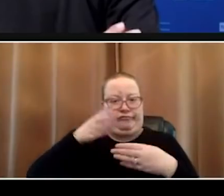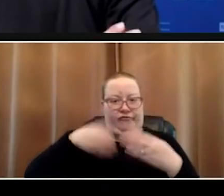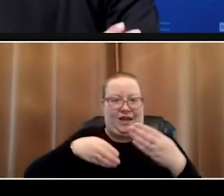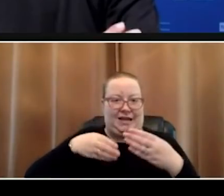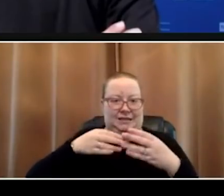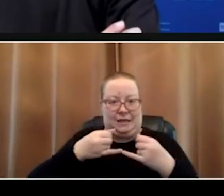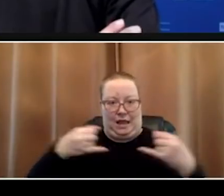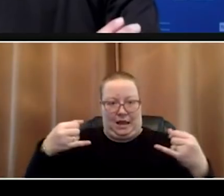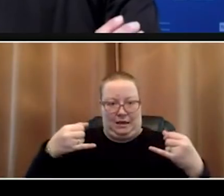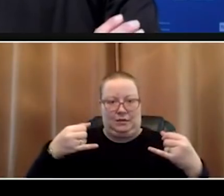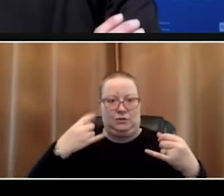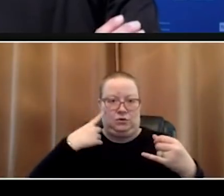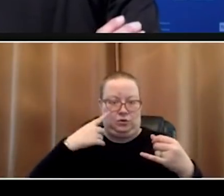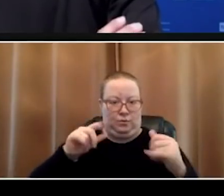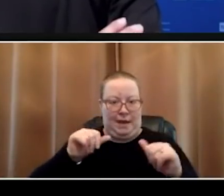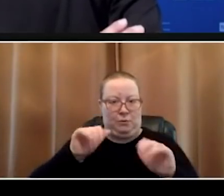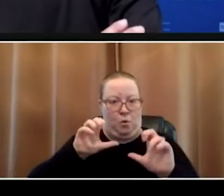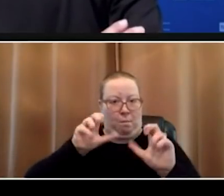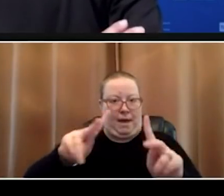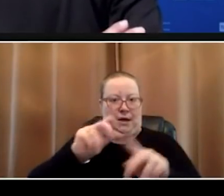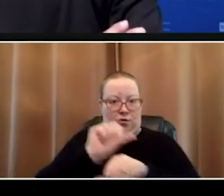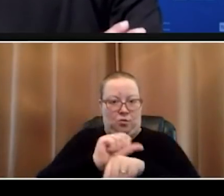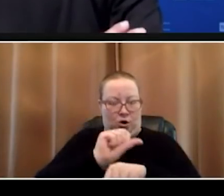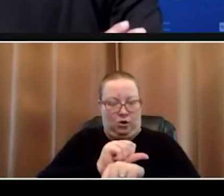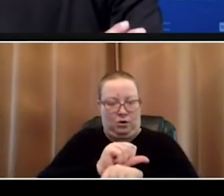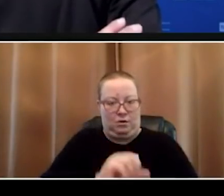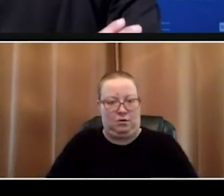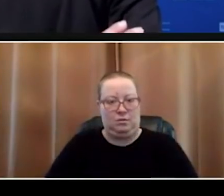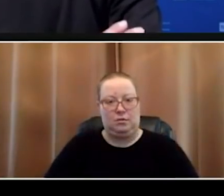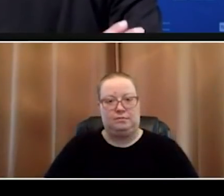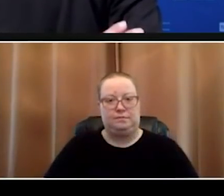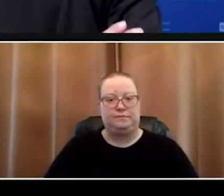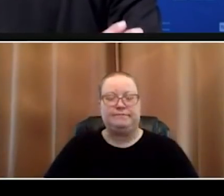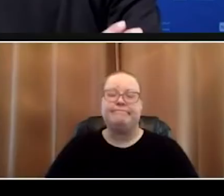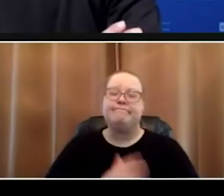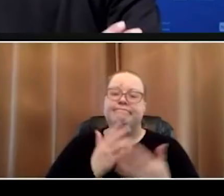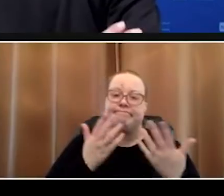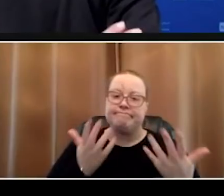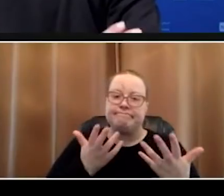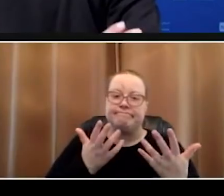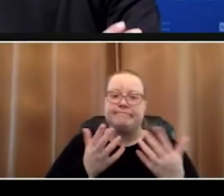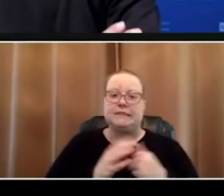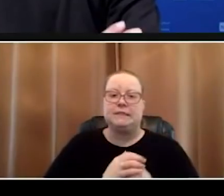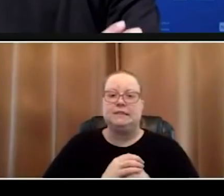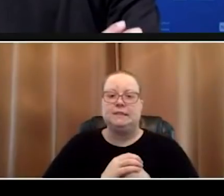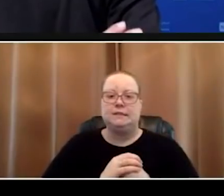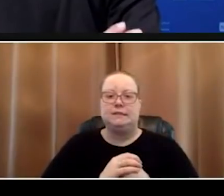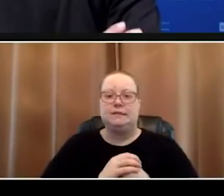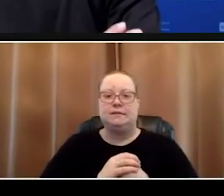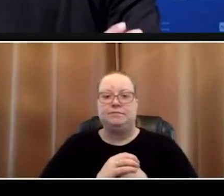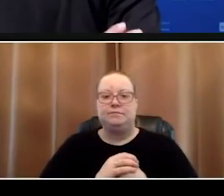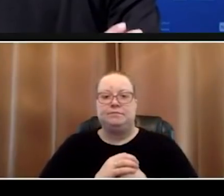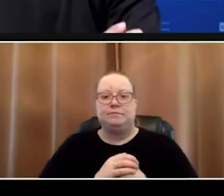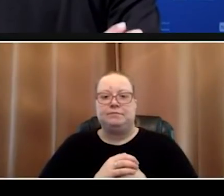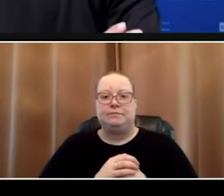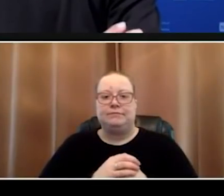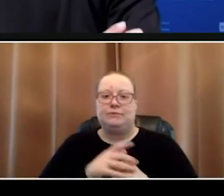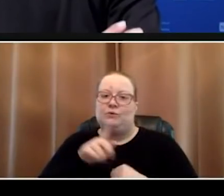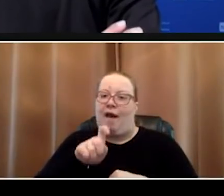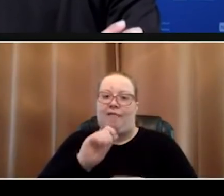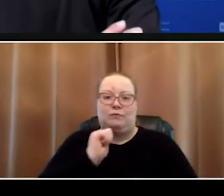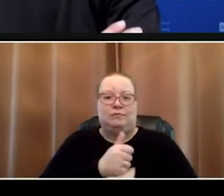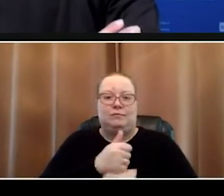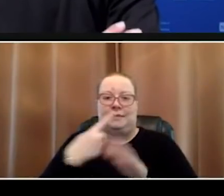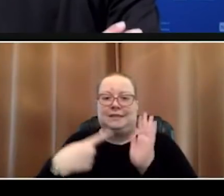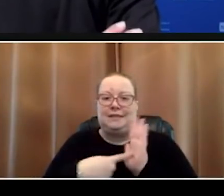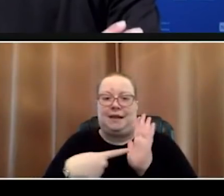order? Well, I think it falls under the category of setting an example for the rest